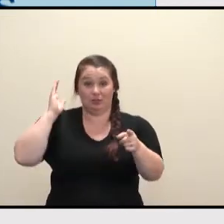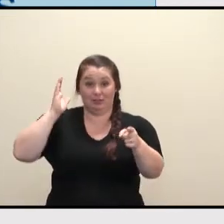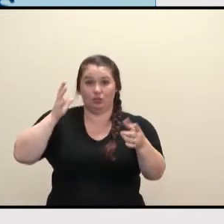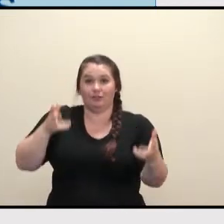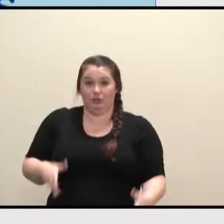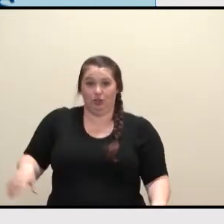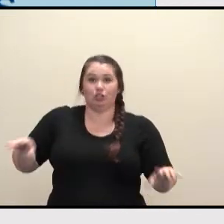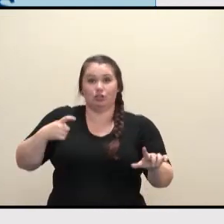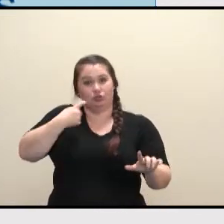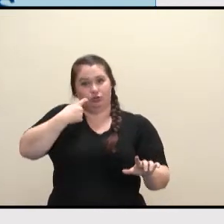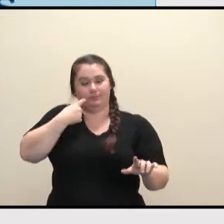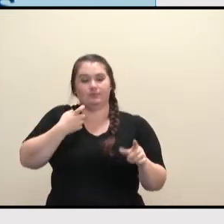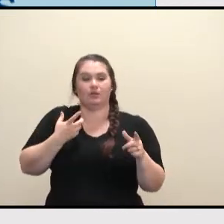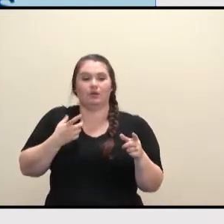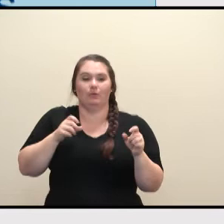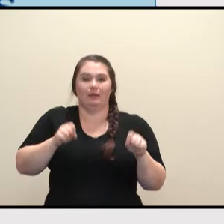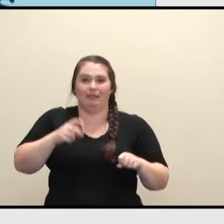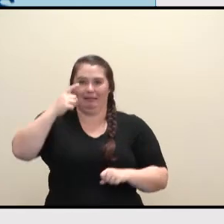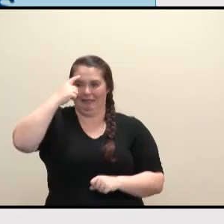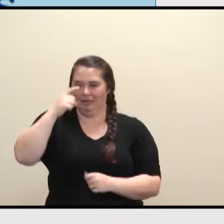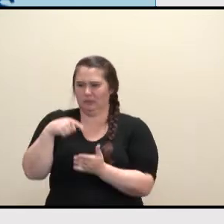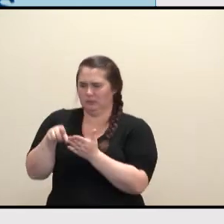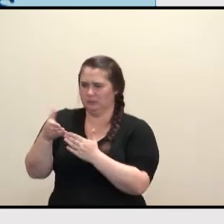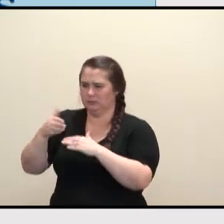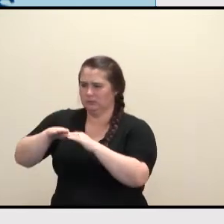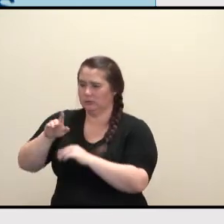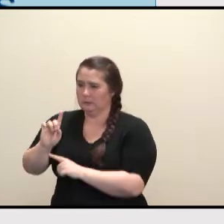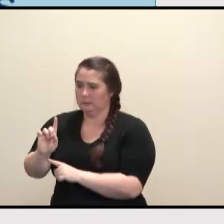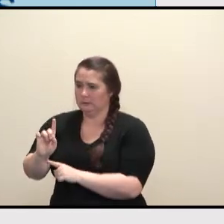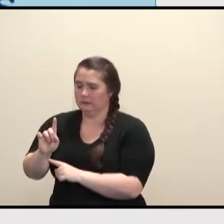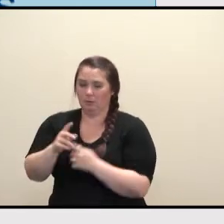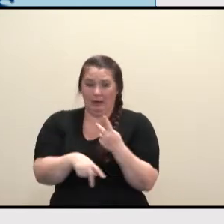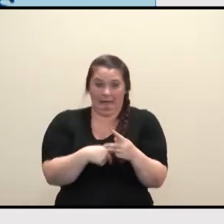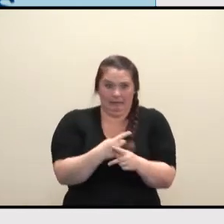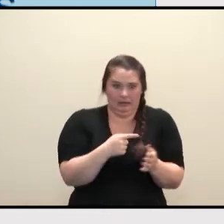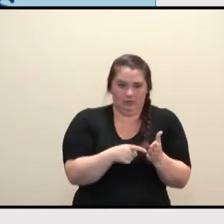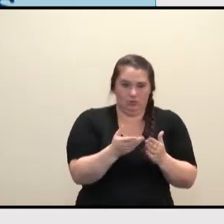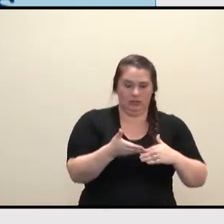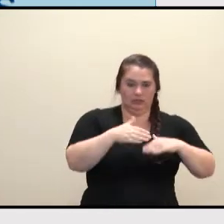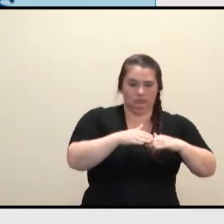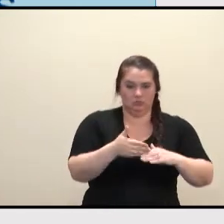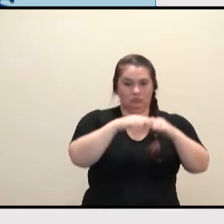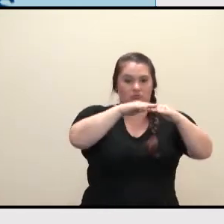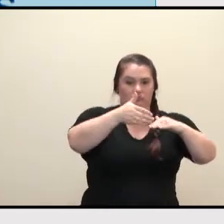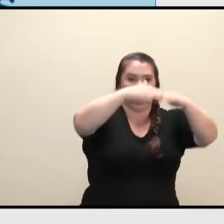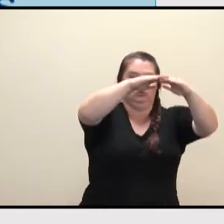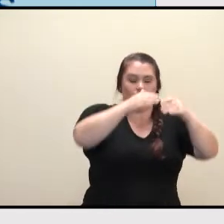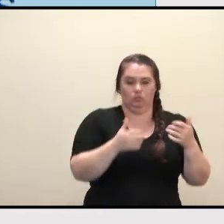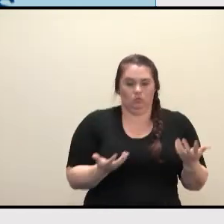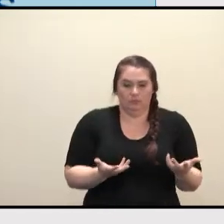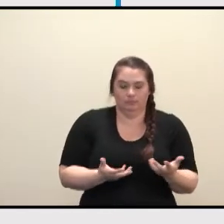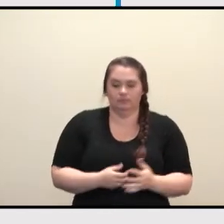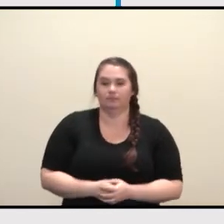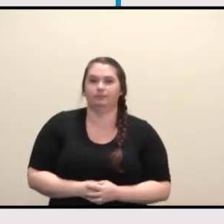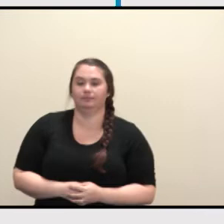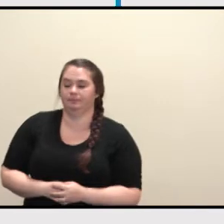we have to think, okay, well, where can we give raises? What type of raises within the budget that we have?